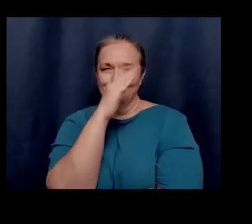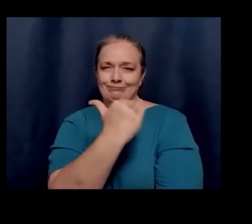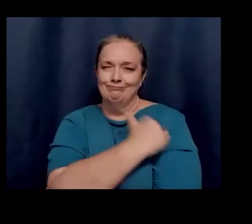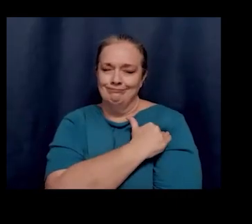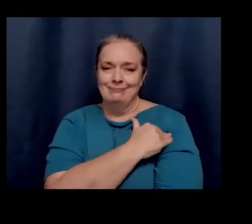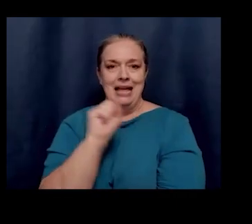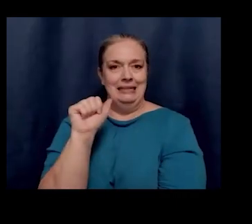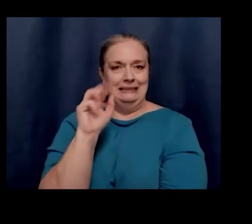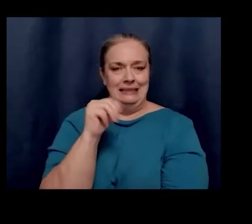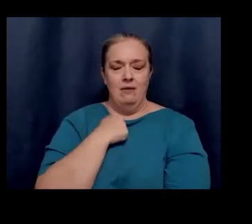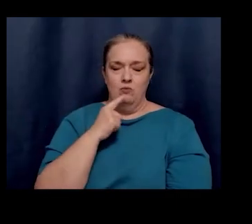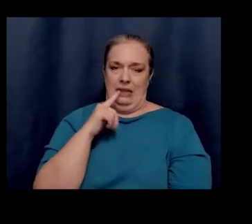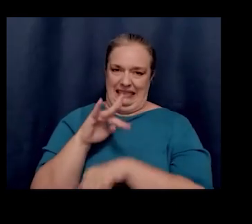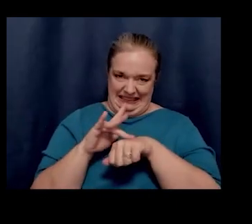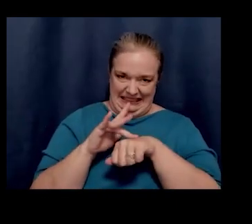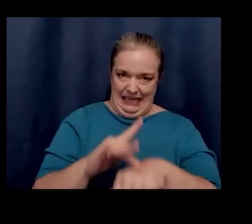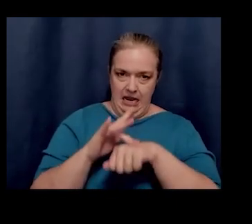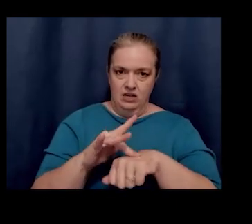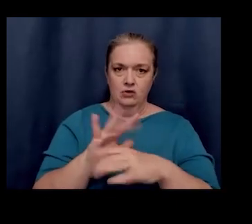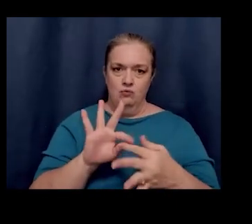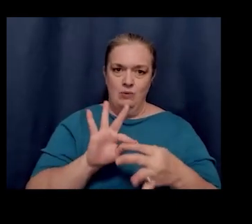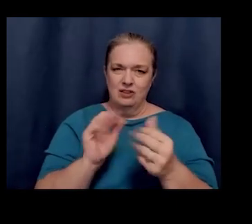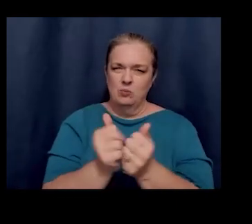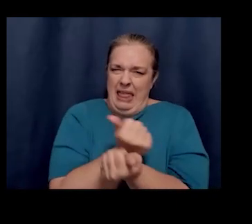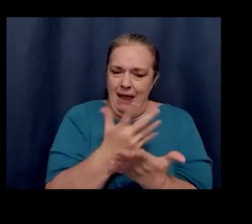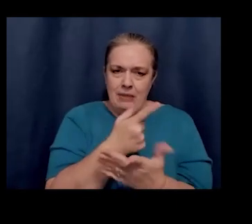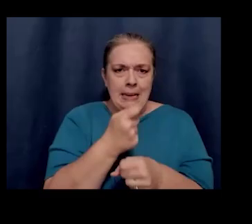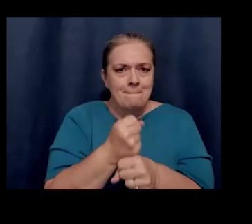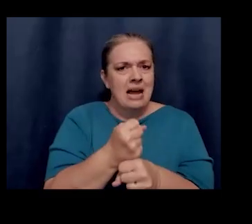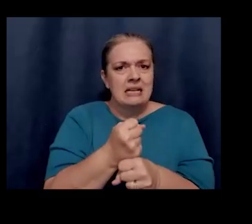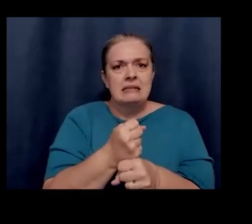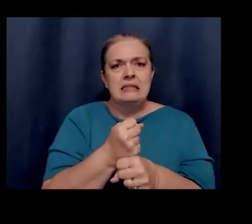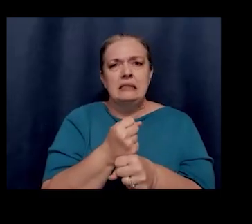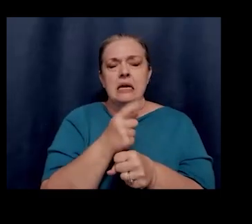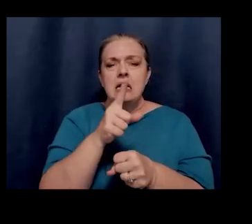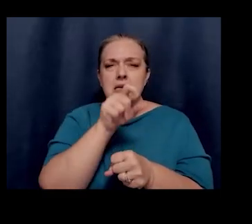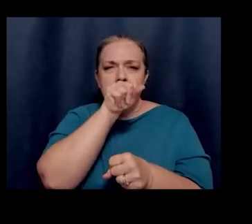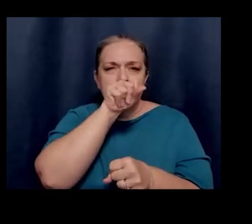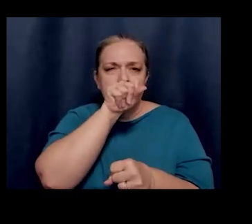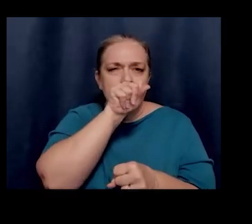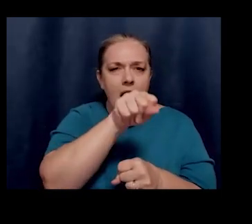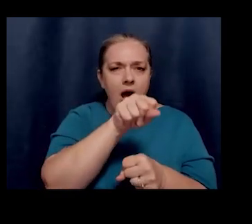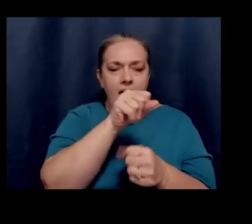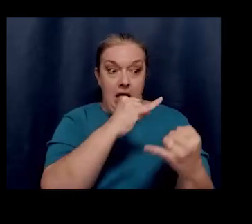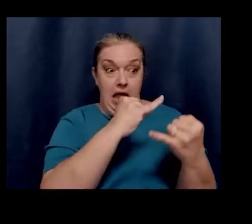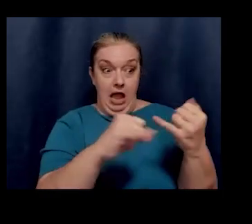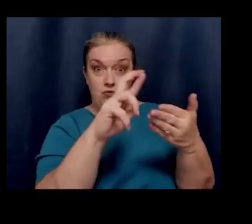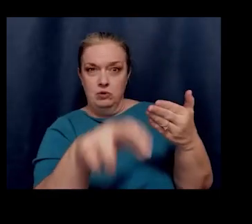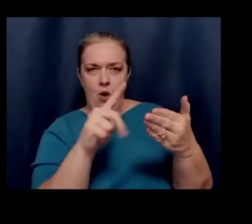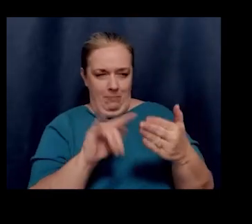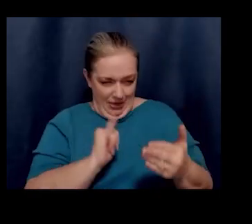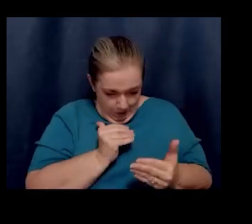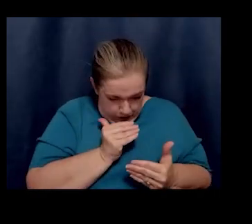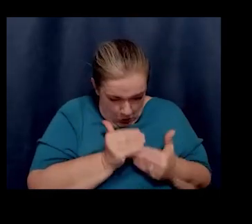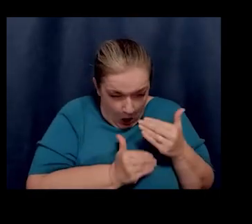intensely tactile relationship with everything he made. He loved the object and the journey in making that object.